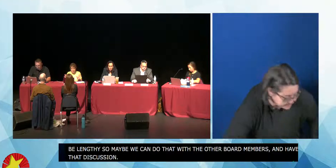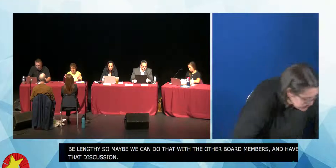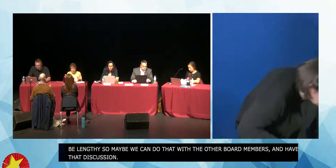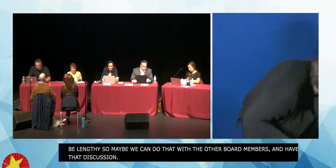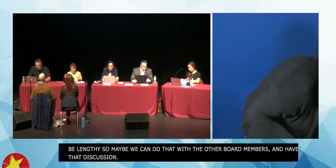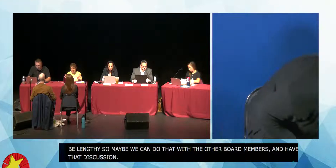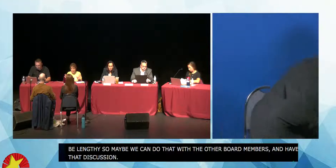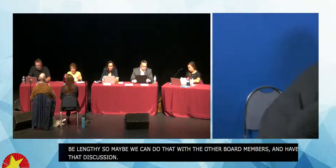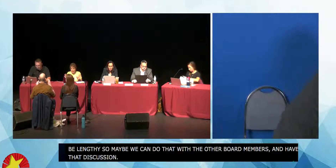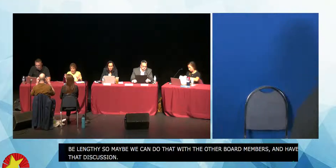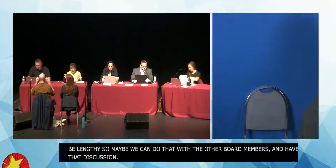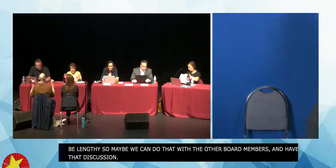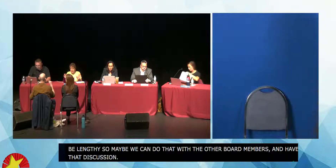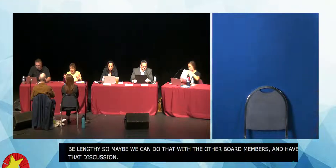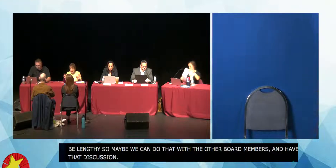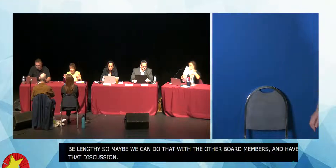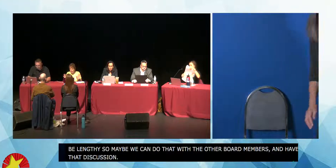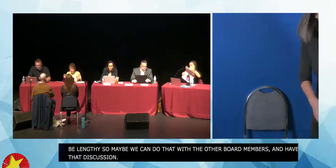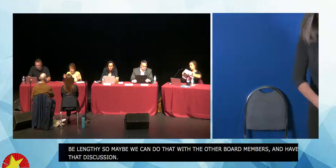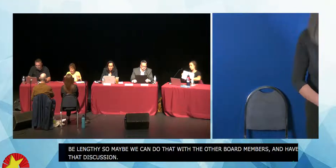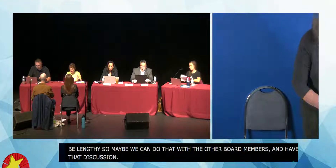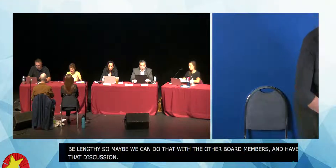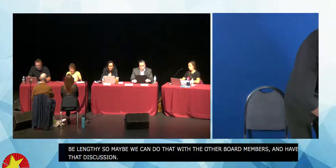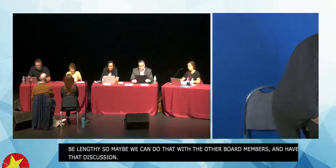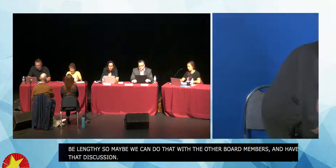This is Superintendent Reichman.